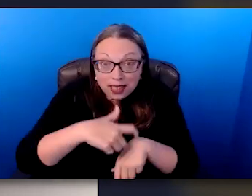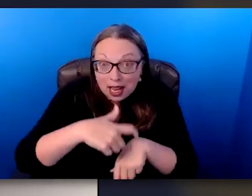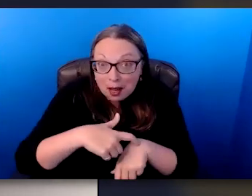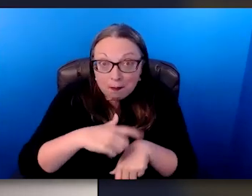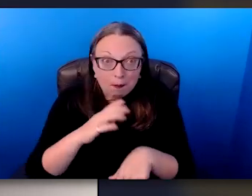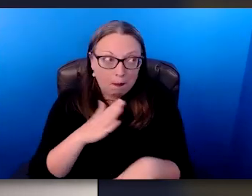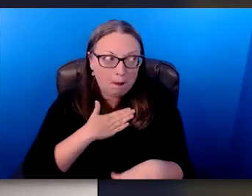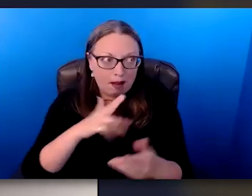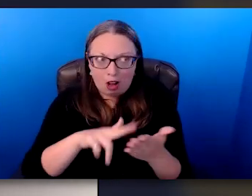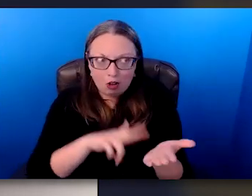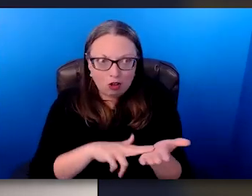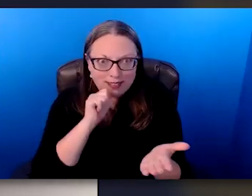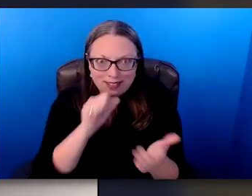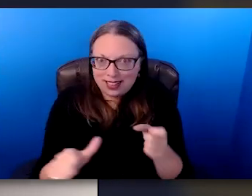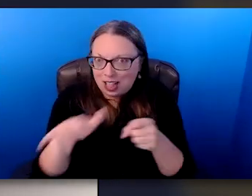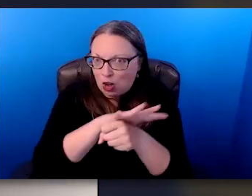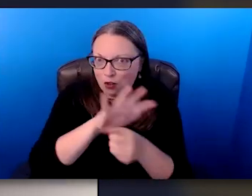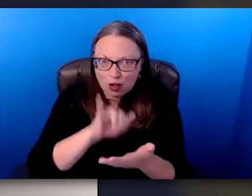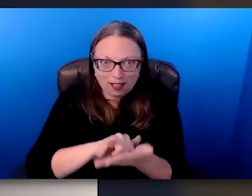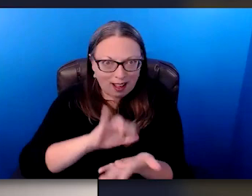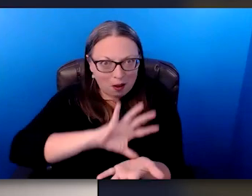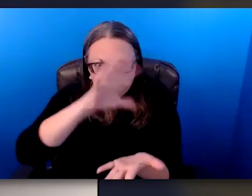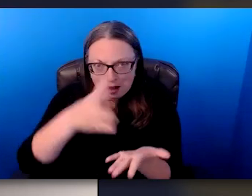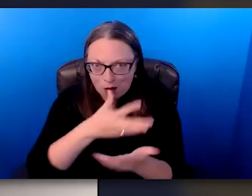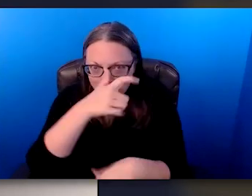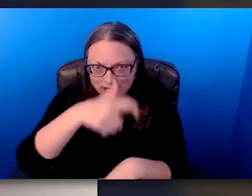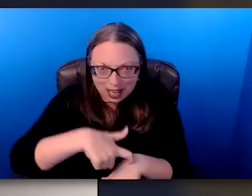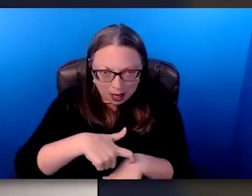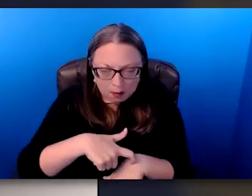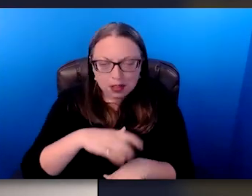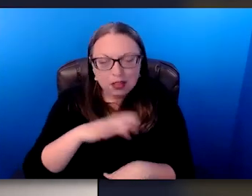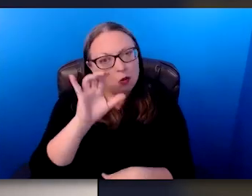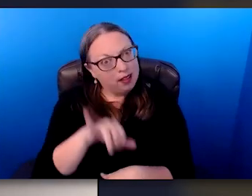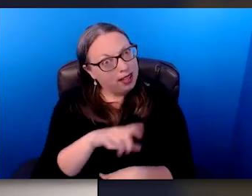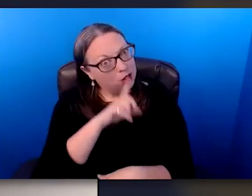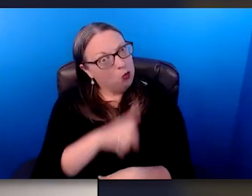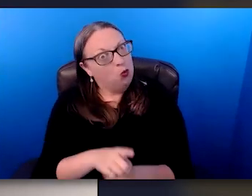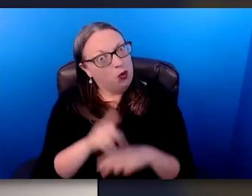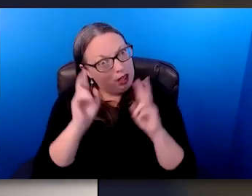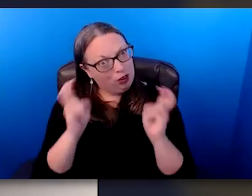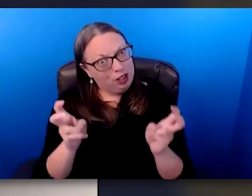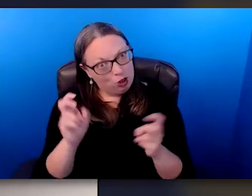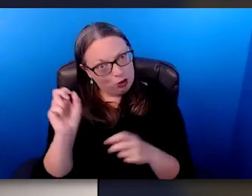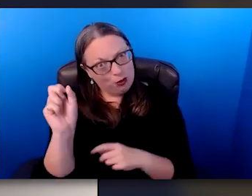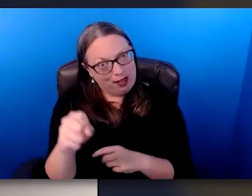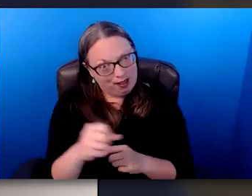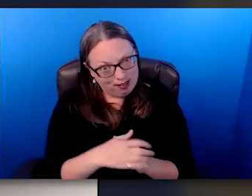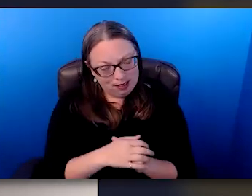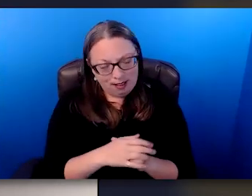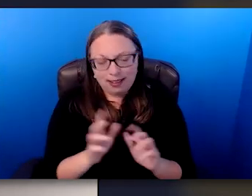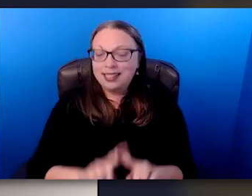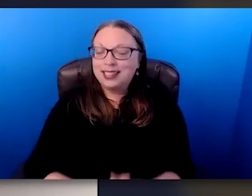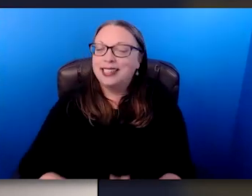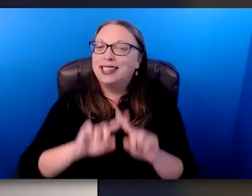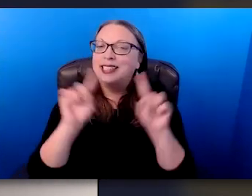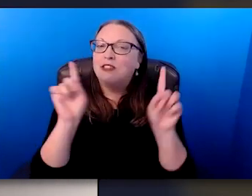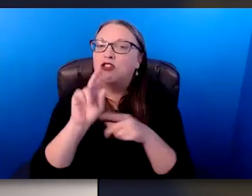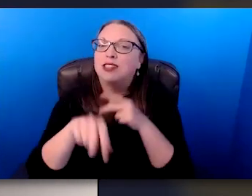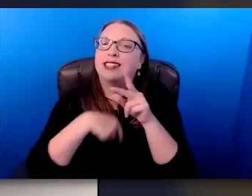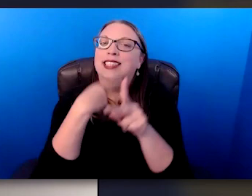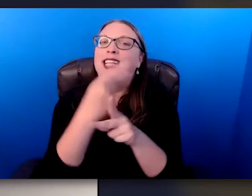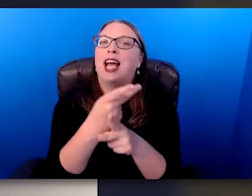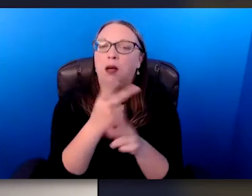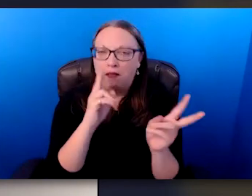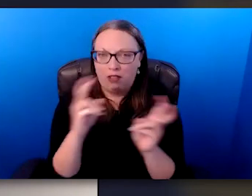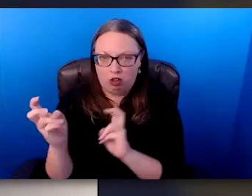doesn't cover that much time. You know, I think it's a very real issue. So, and it's a different kind of issue than it's